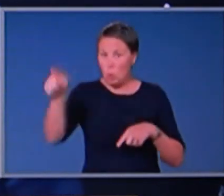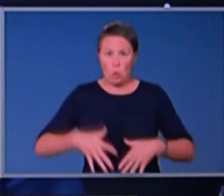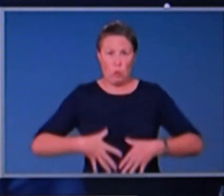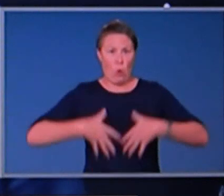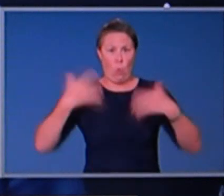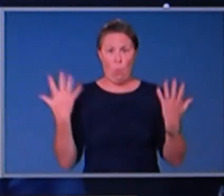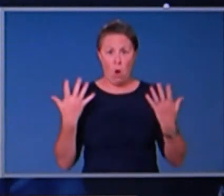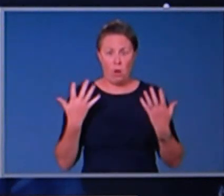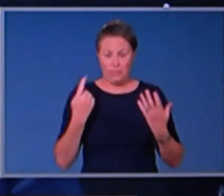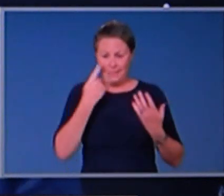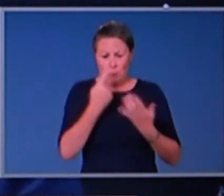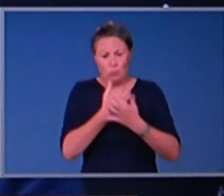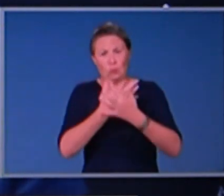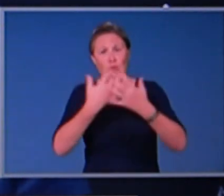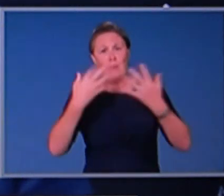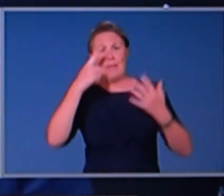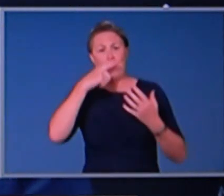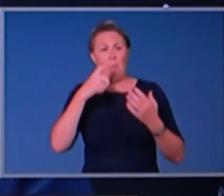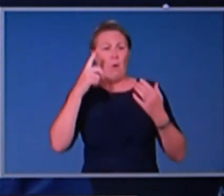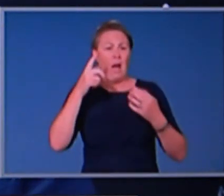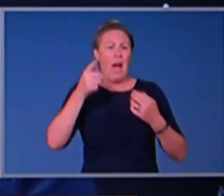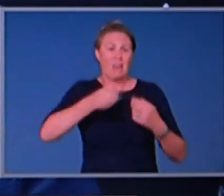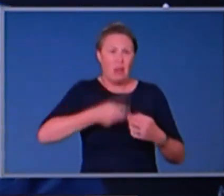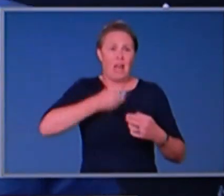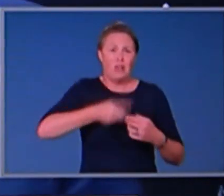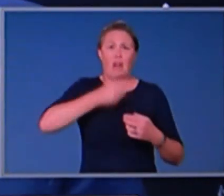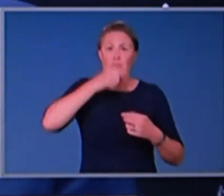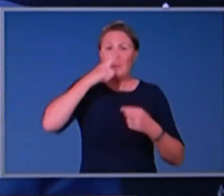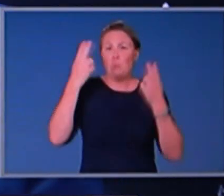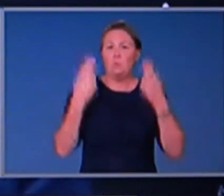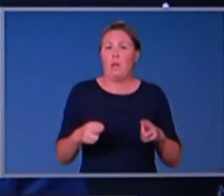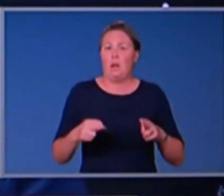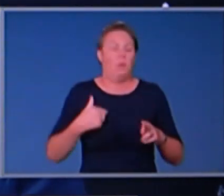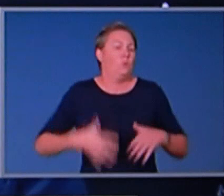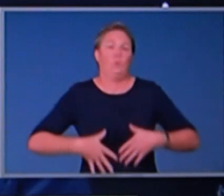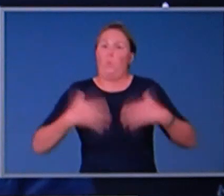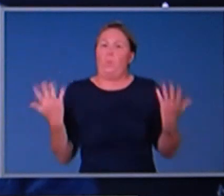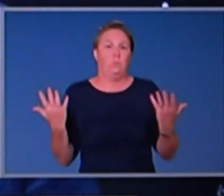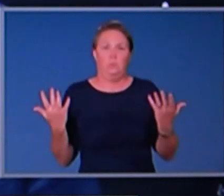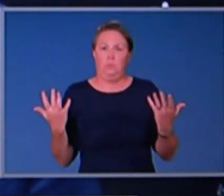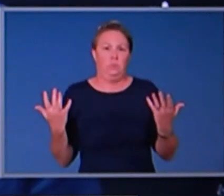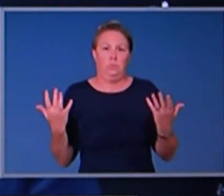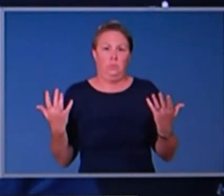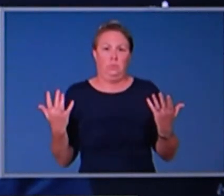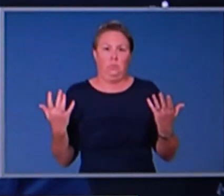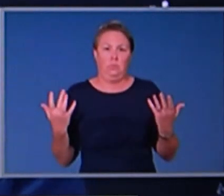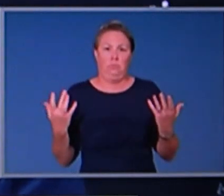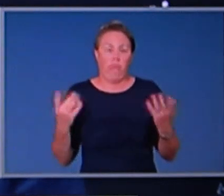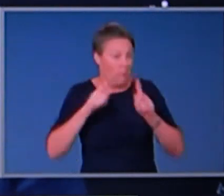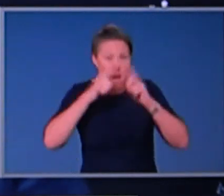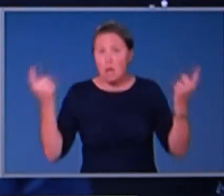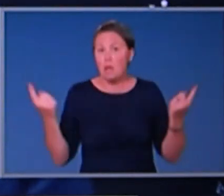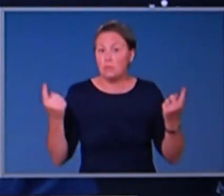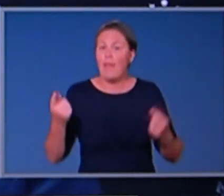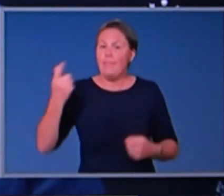dying a day from coronavirus. We are not prepared to see that, and that's why we are being so